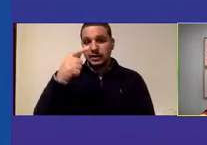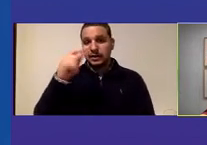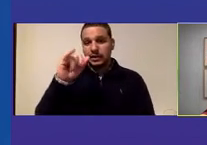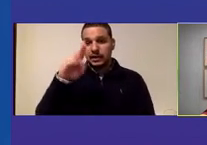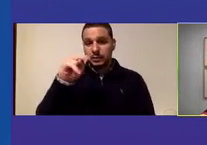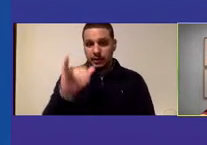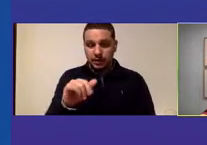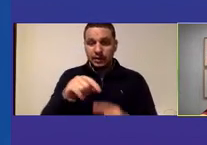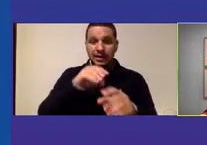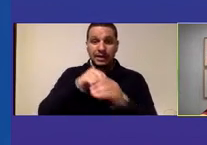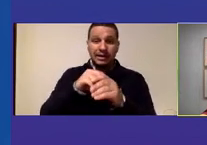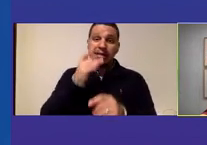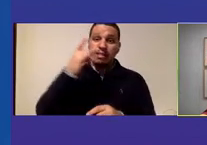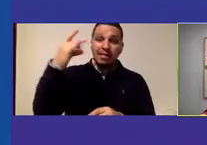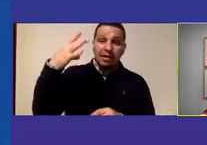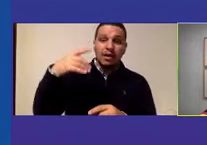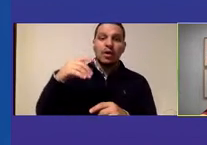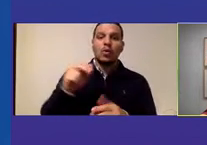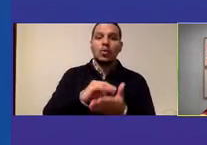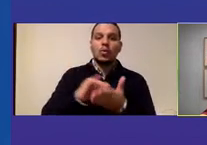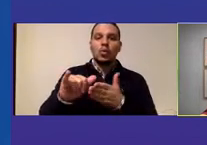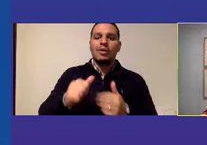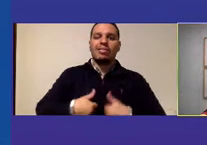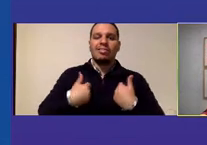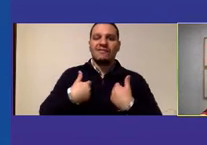the Lights, and New York Live Arts.